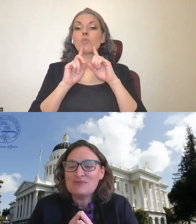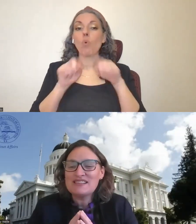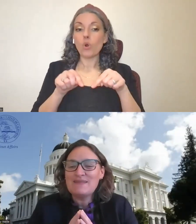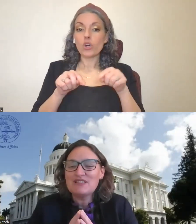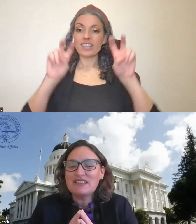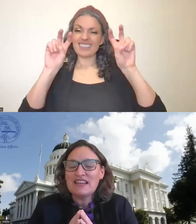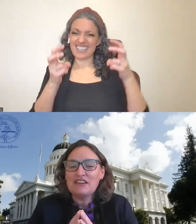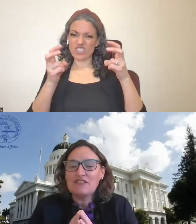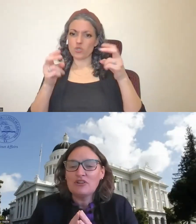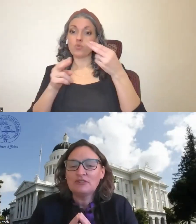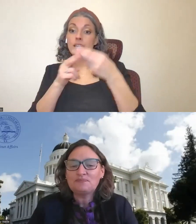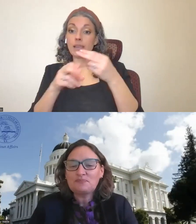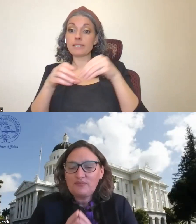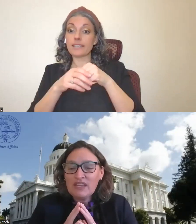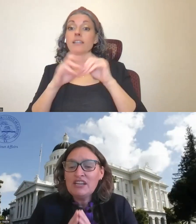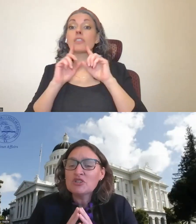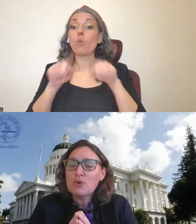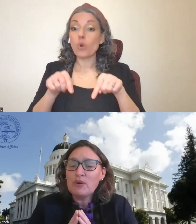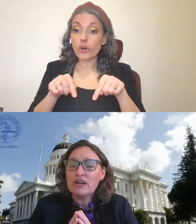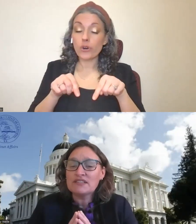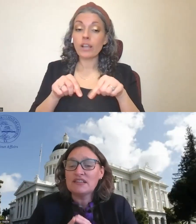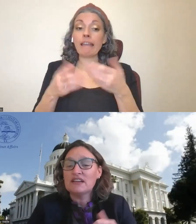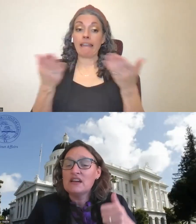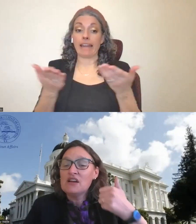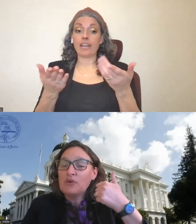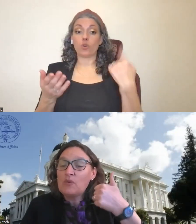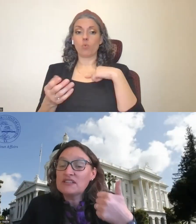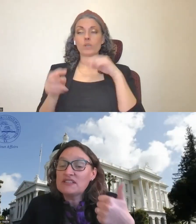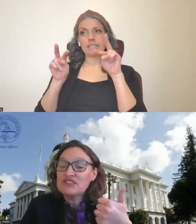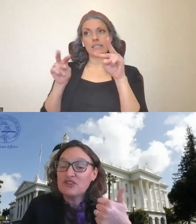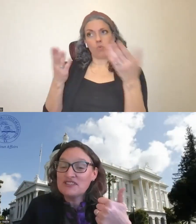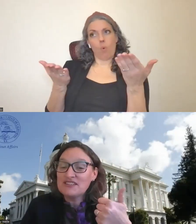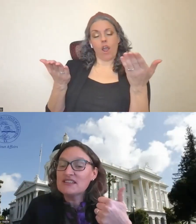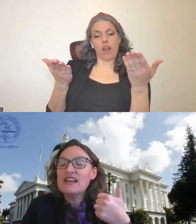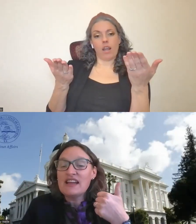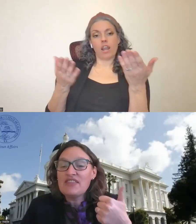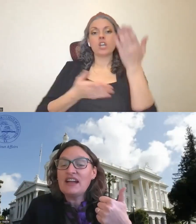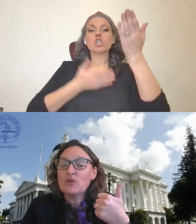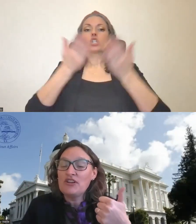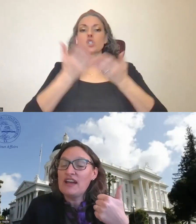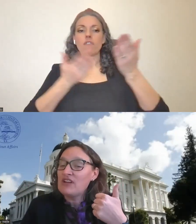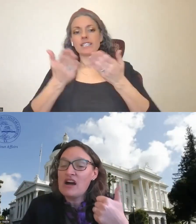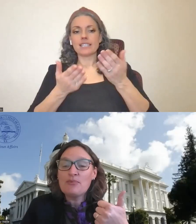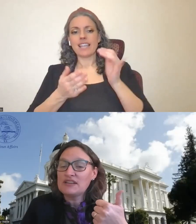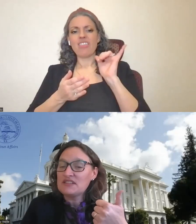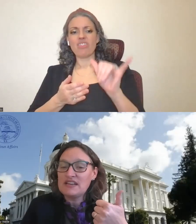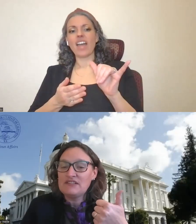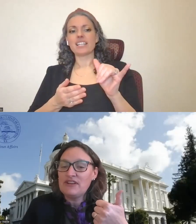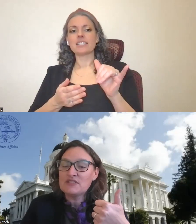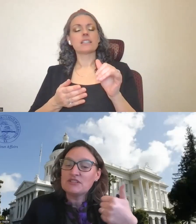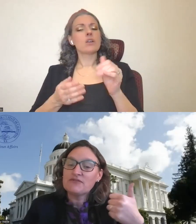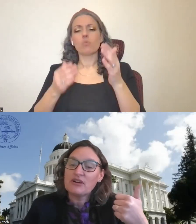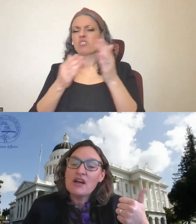issue that was named in the executive order. And here's what we want to see. We want to see services, and that's where you have